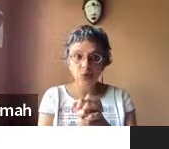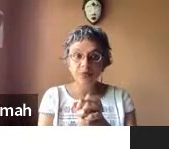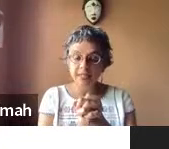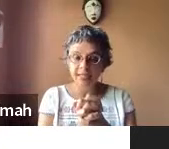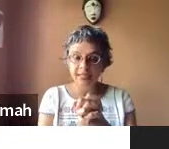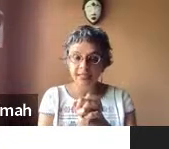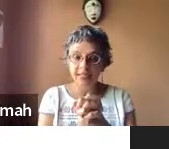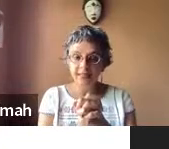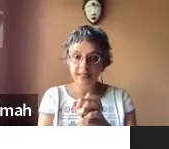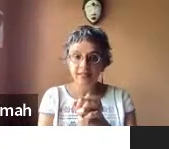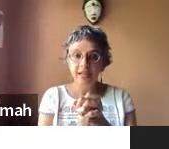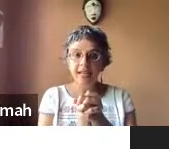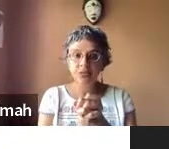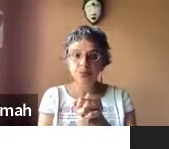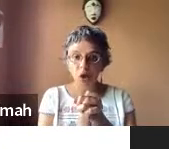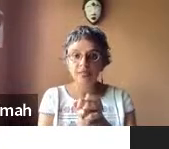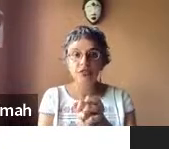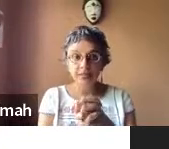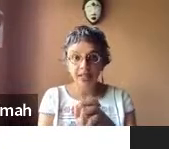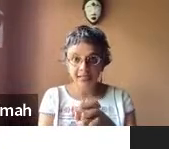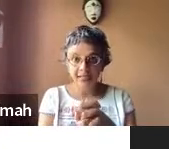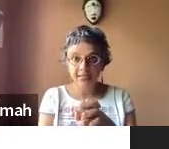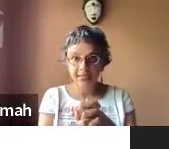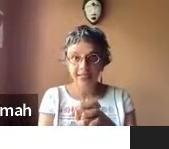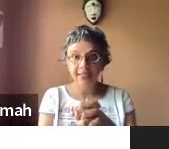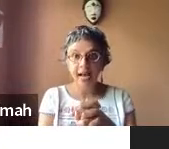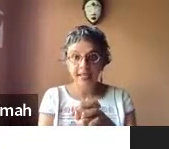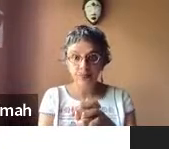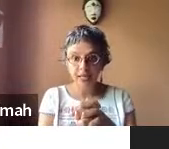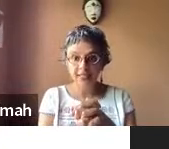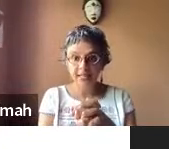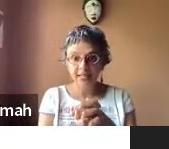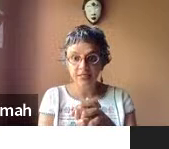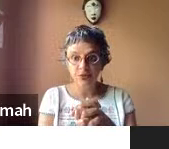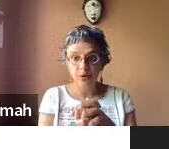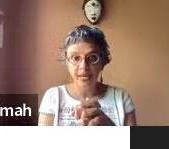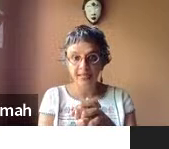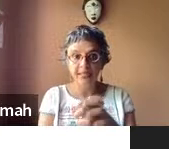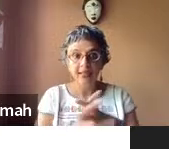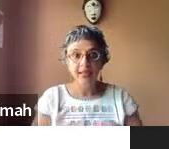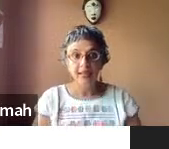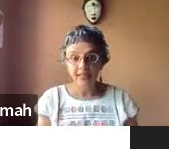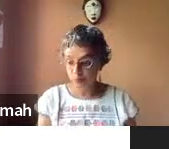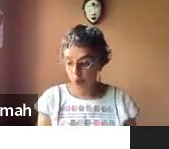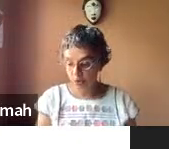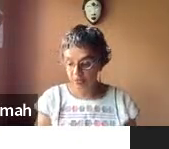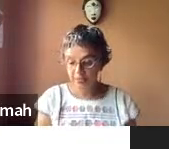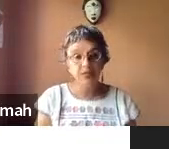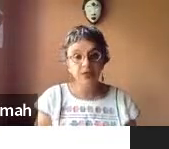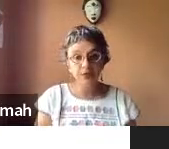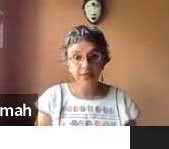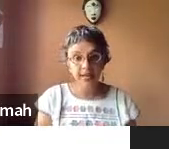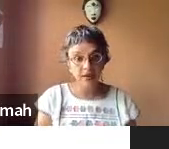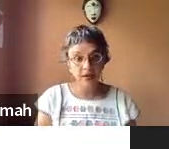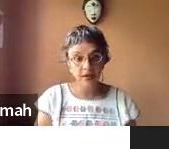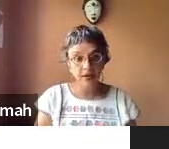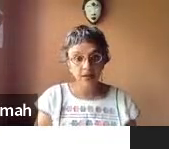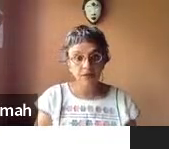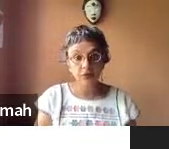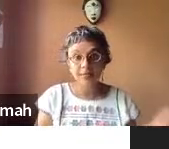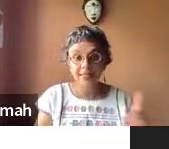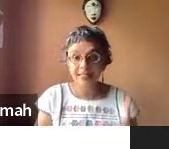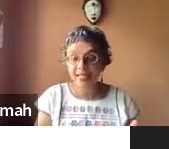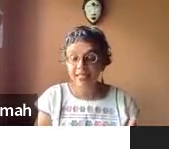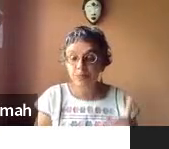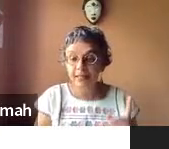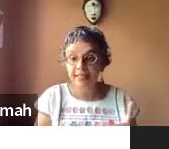that COVID-19 has brought to light in an unprecedented way the importance of care